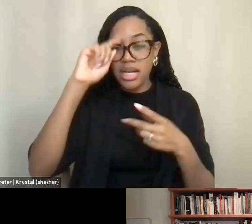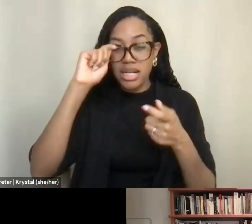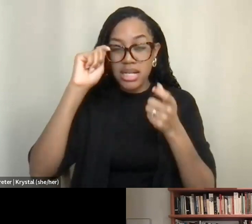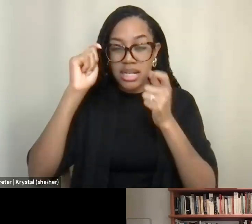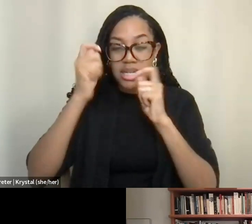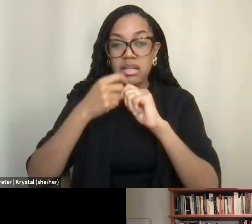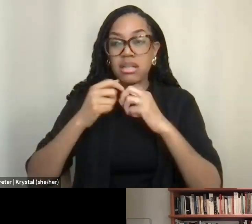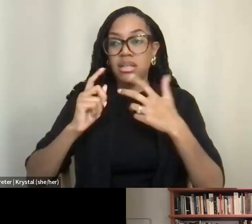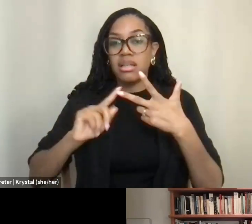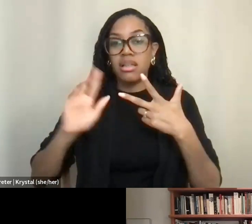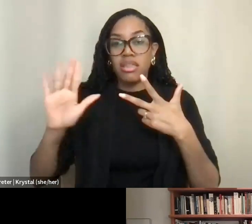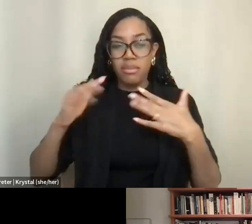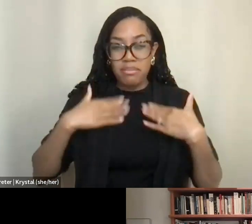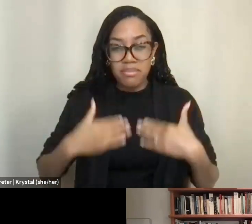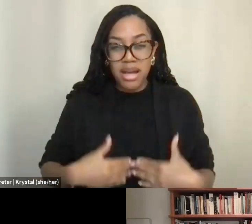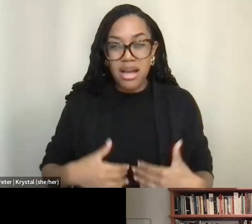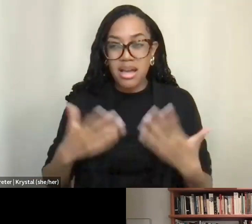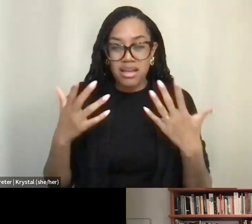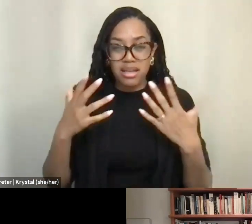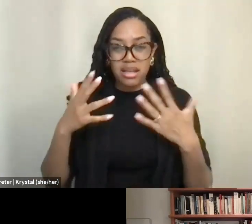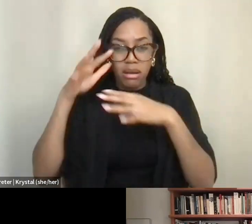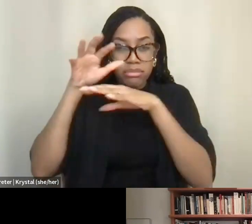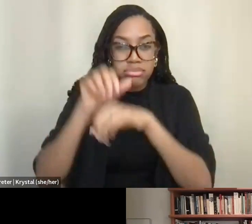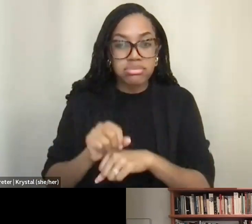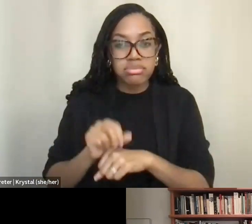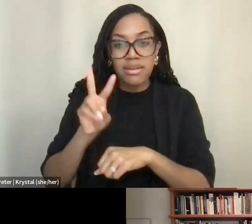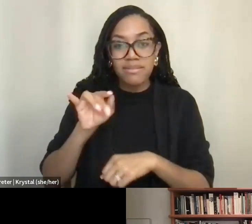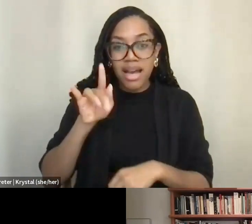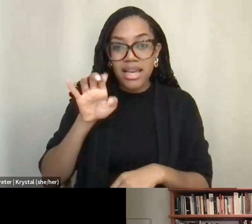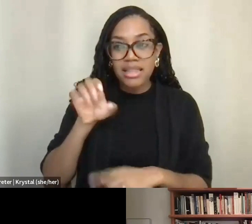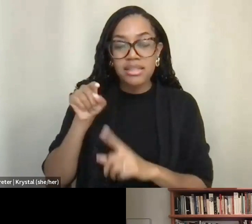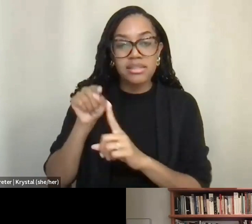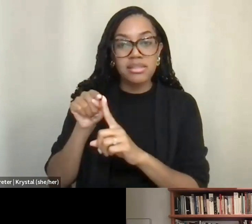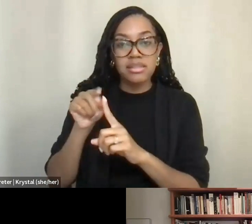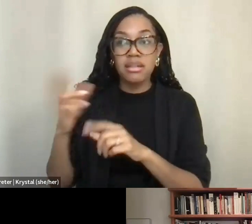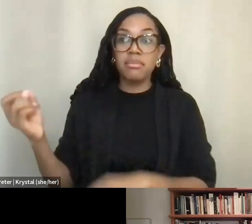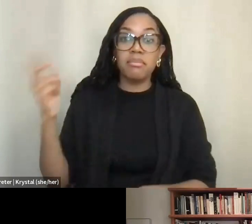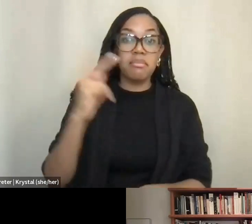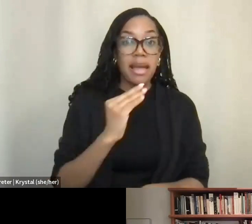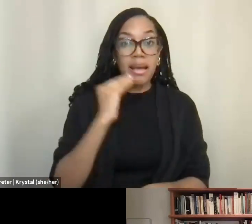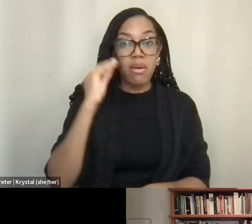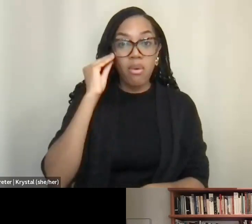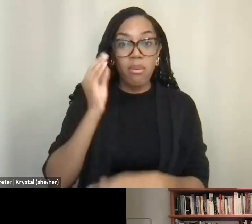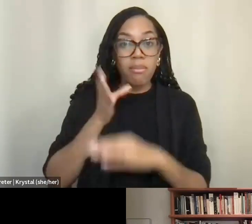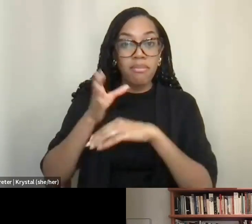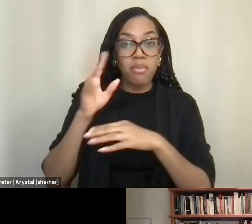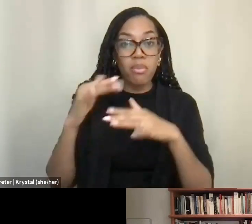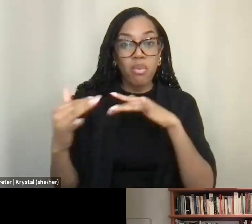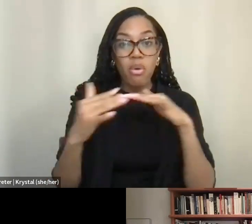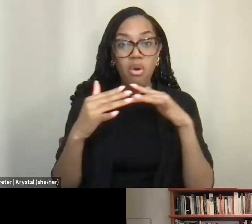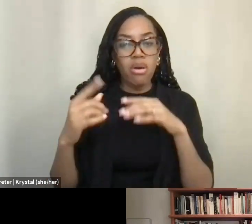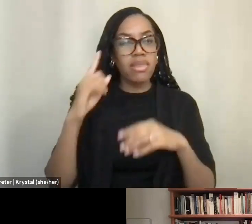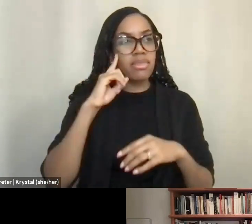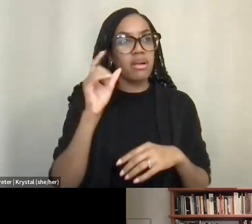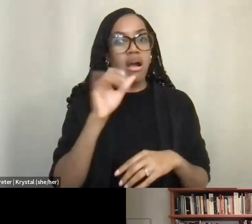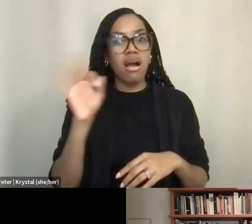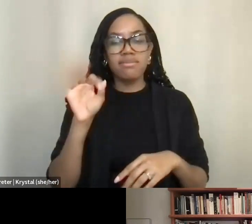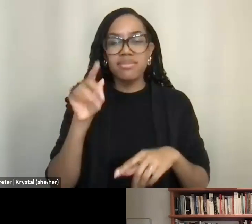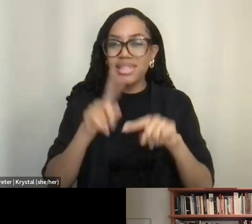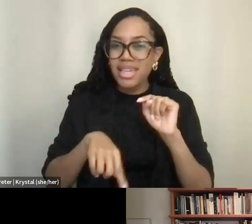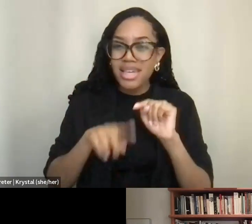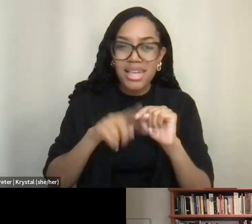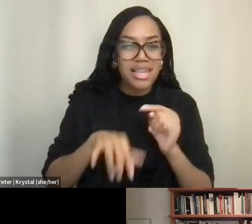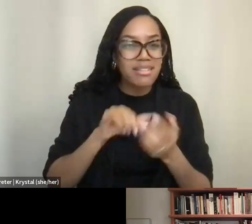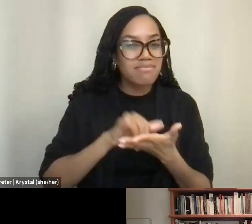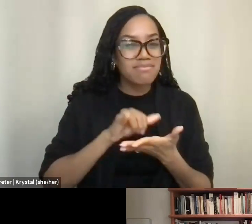to describe it. And I think the culture of violence is one of those through lines that we can really talk about, beginning where